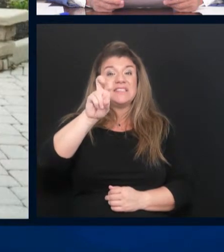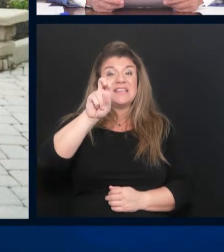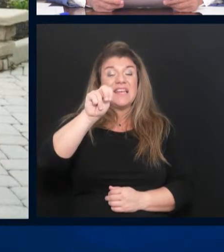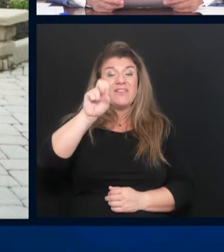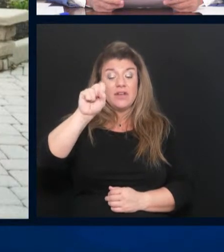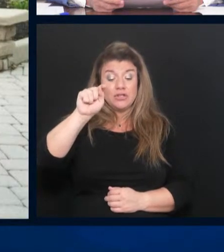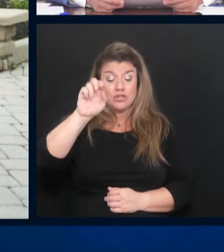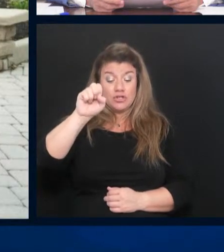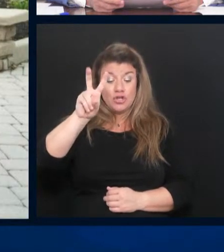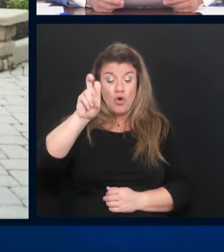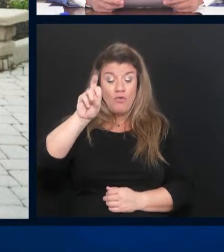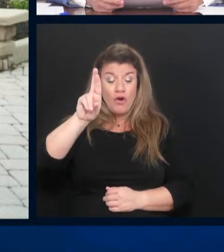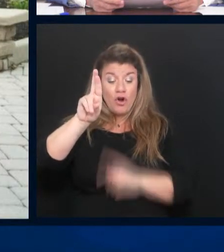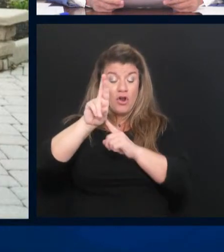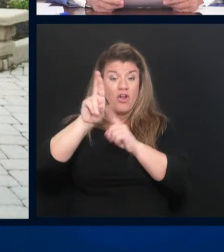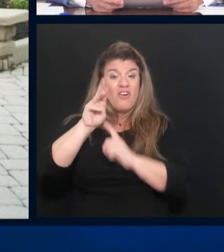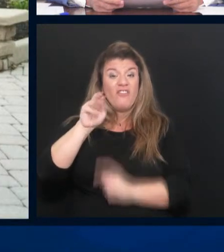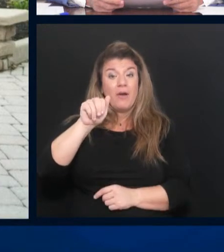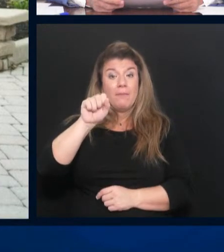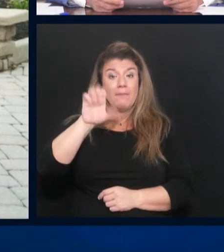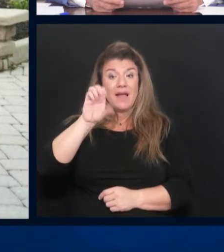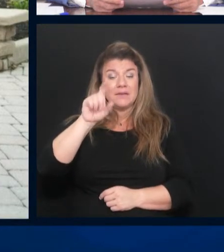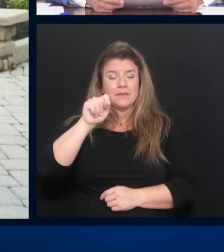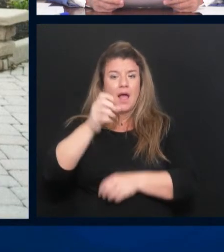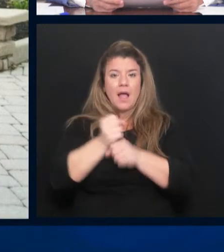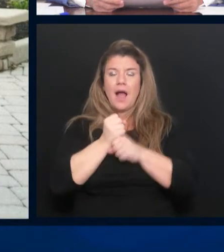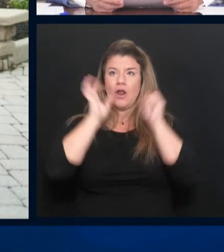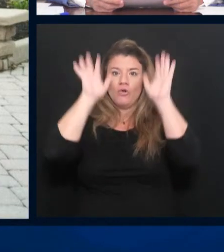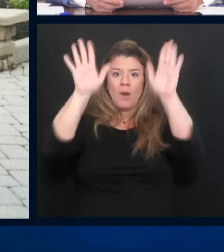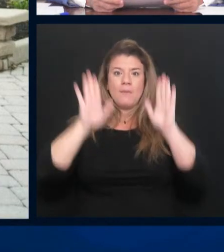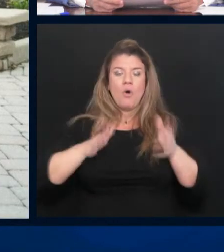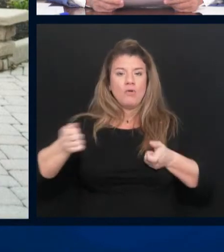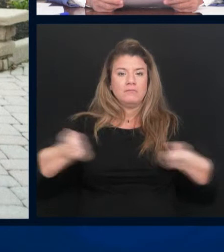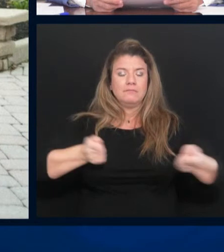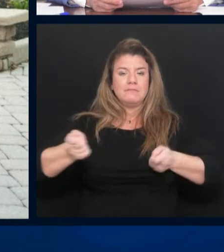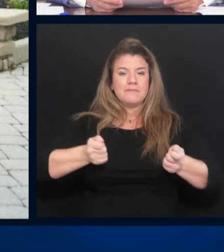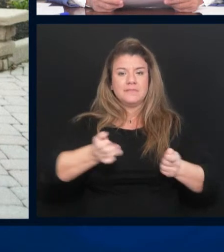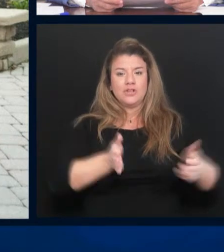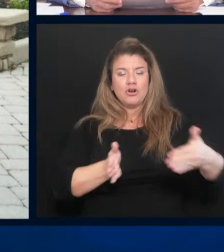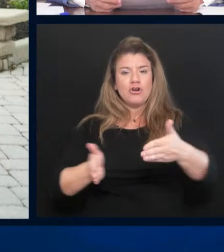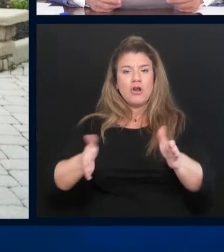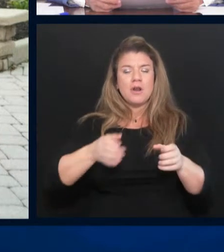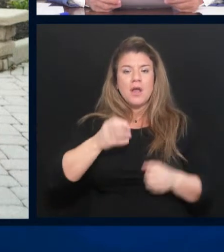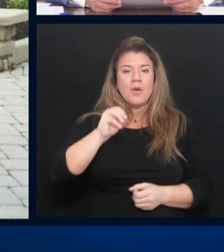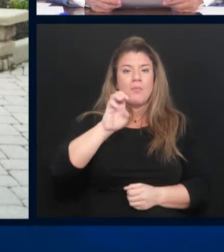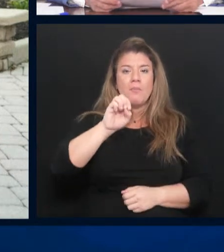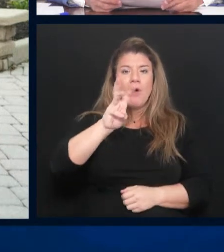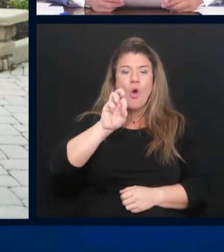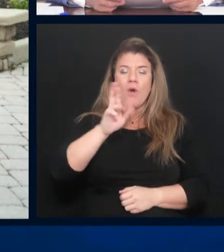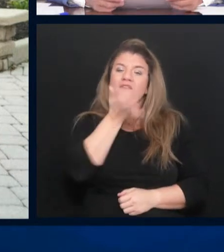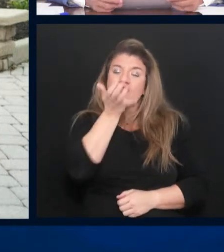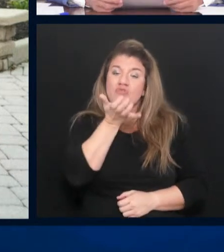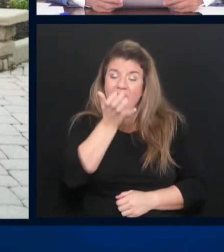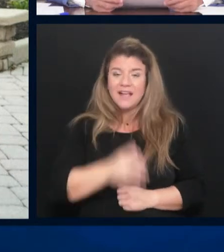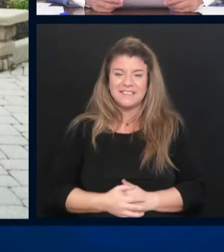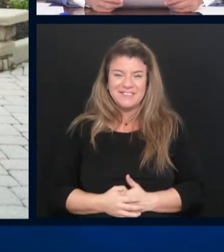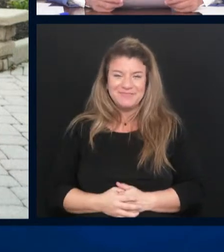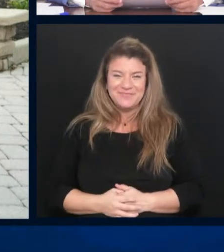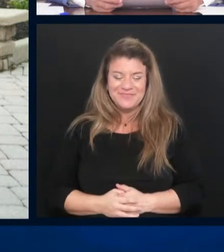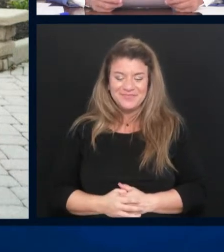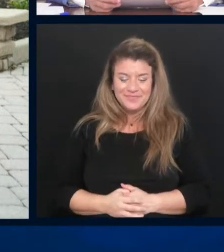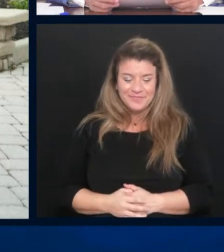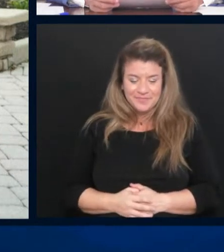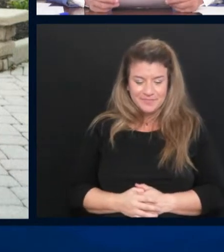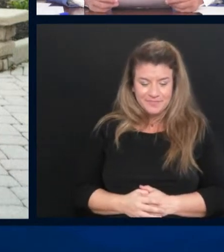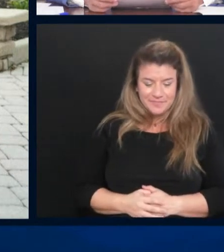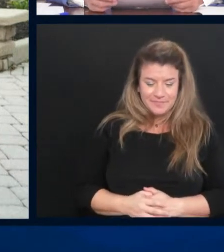Mascot, got an incredible zero-turn 61-inch mower and everything, and oh goodness,